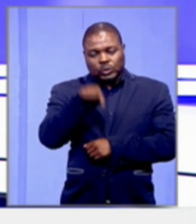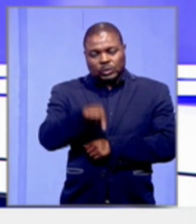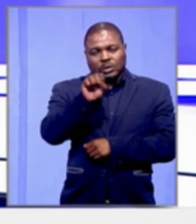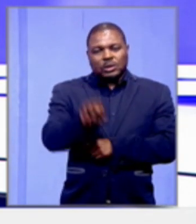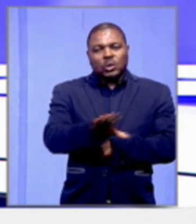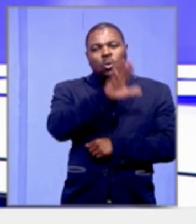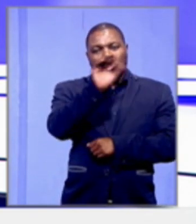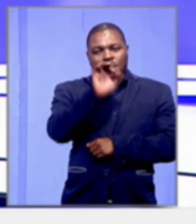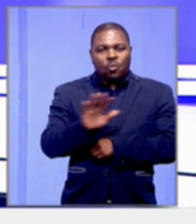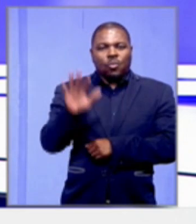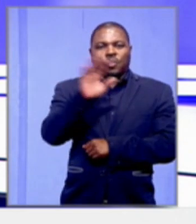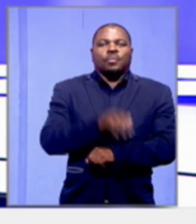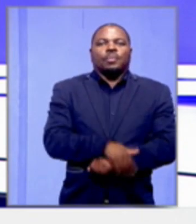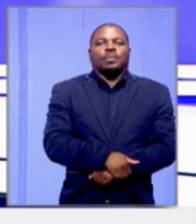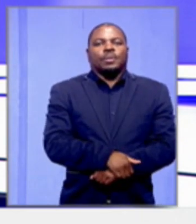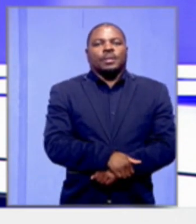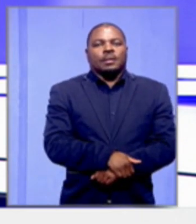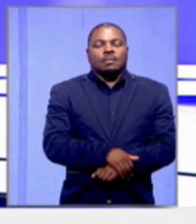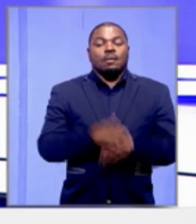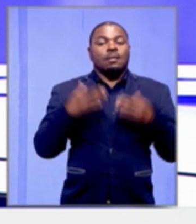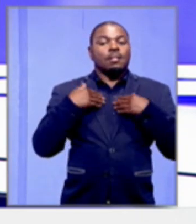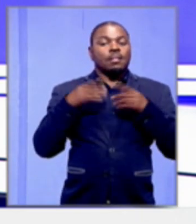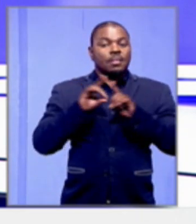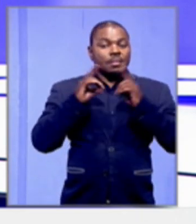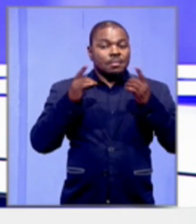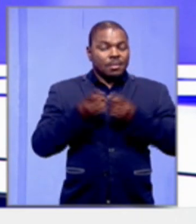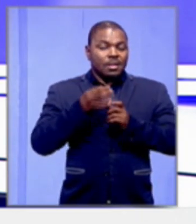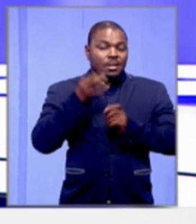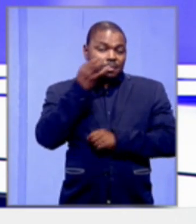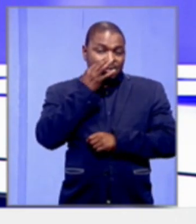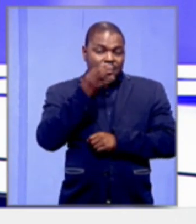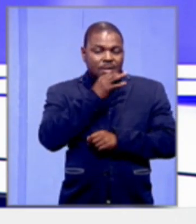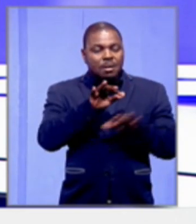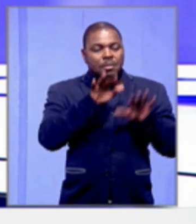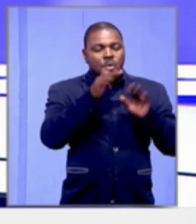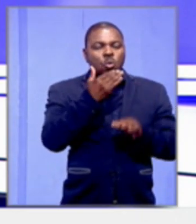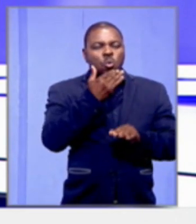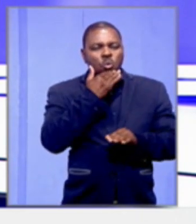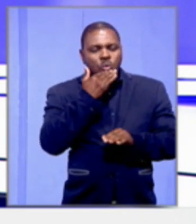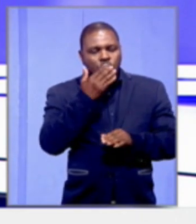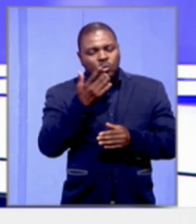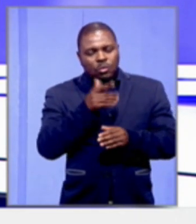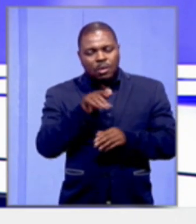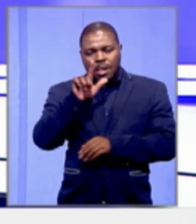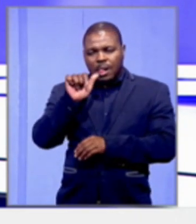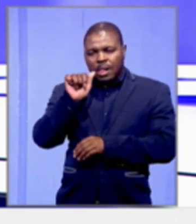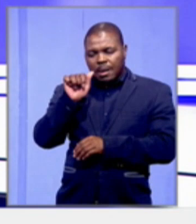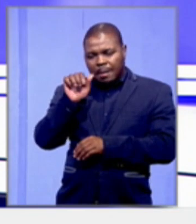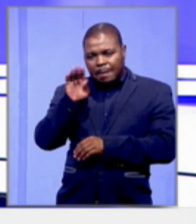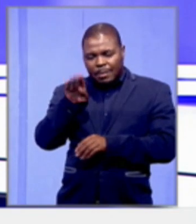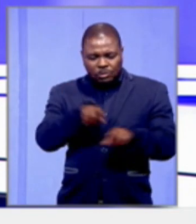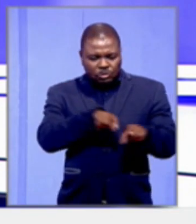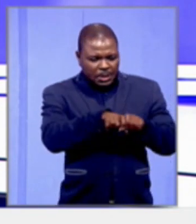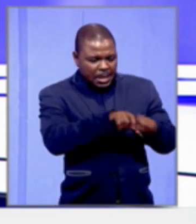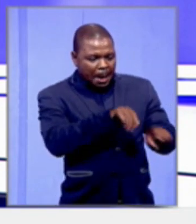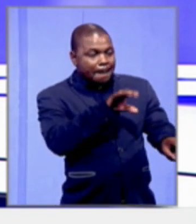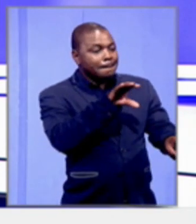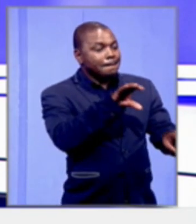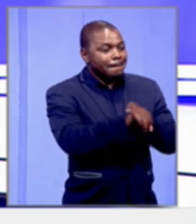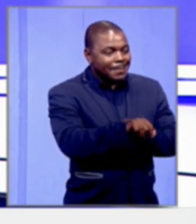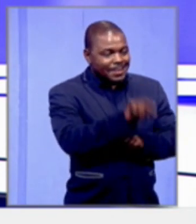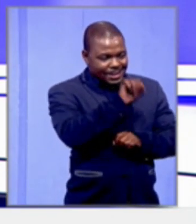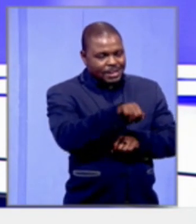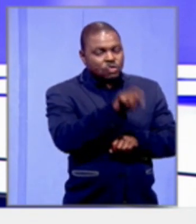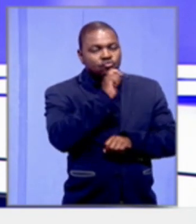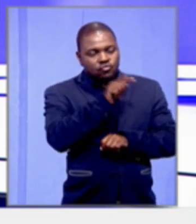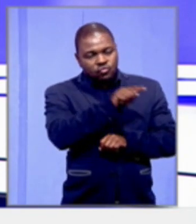go 22. Ba kgoro ya maphelo ba re palo ya batho bao diteko tša laboratori di netefaditseng gore ba fetetswe